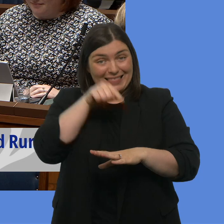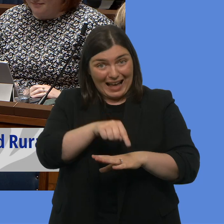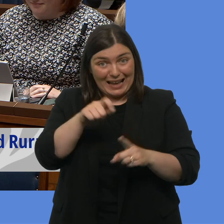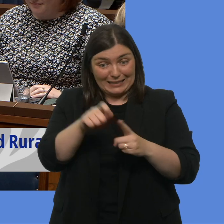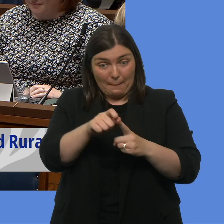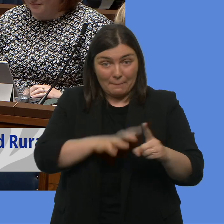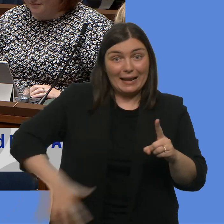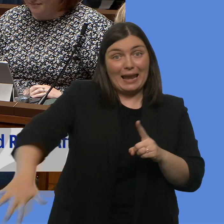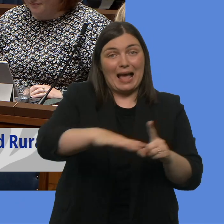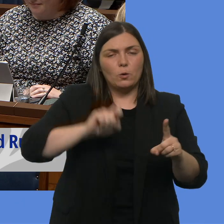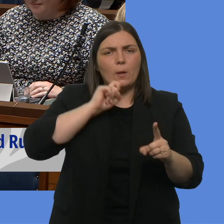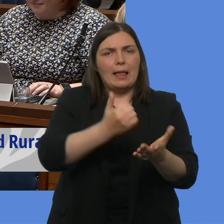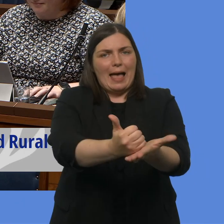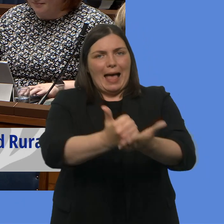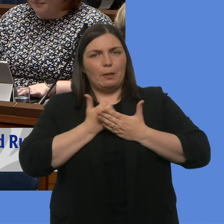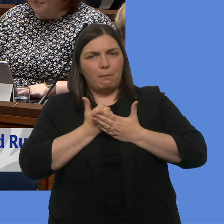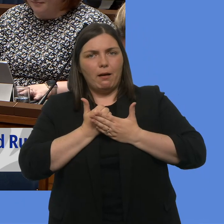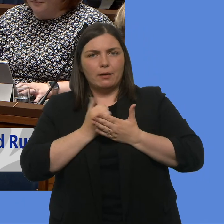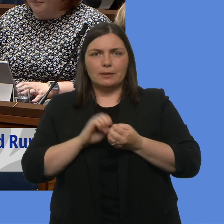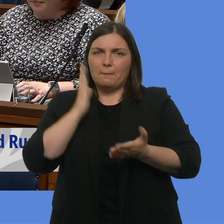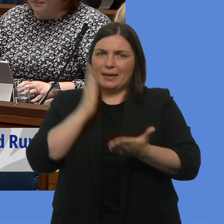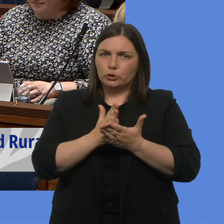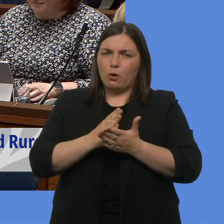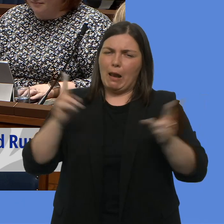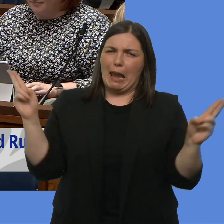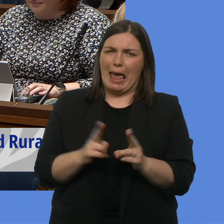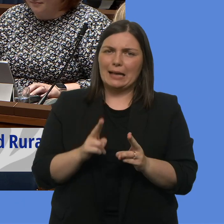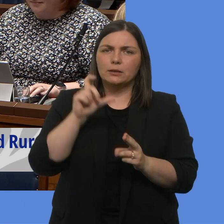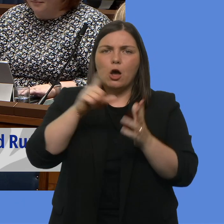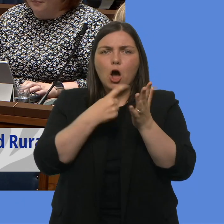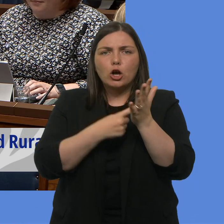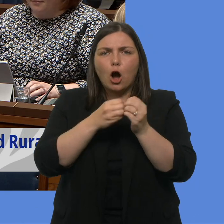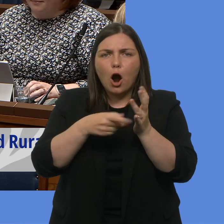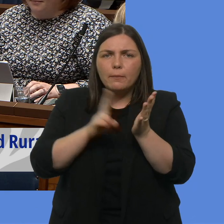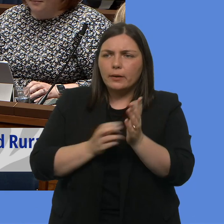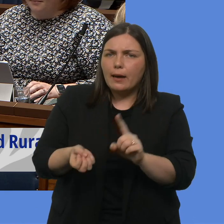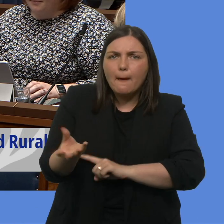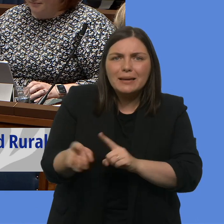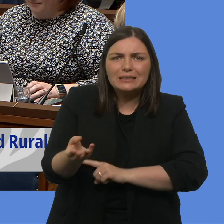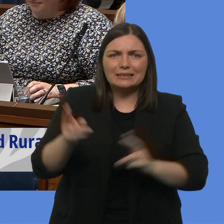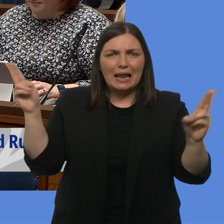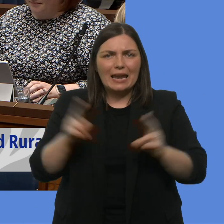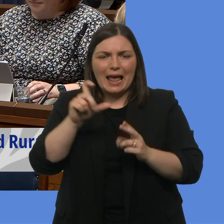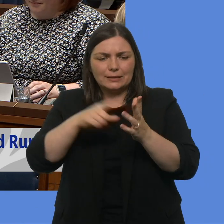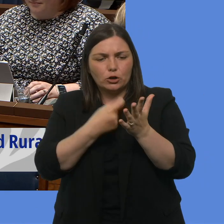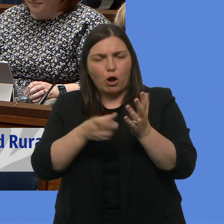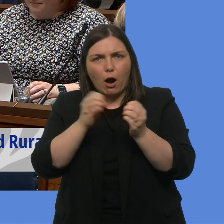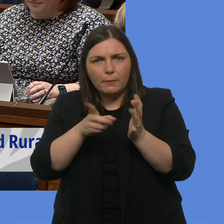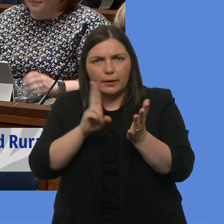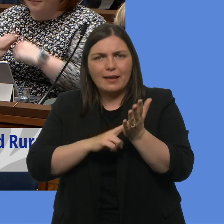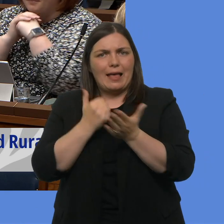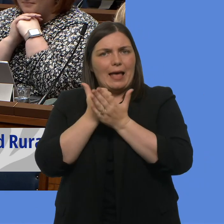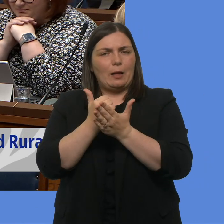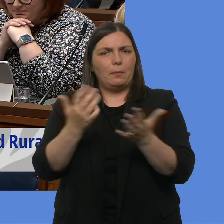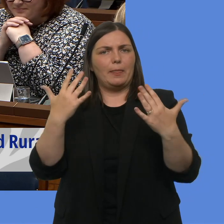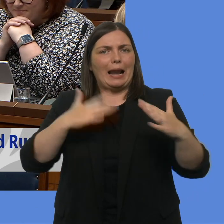nature-based solution to reduce carbon emissions, reduce carbon and also to support climate resilience. The publication of the peatland strategy